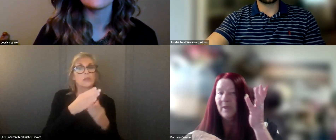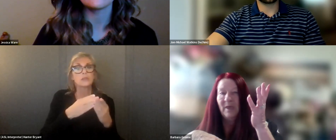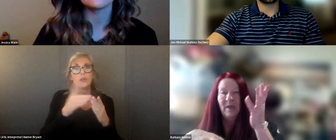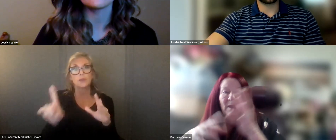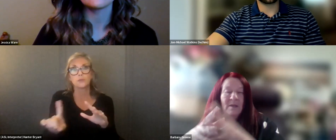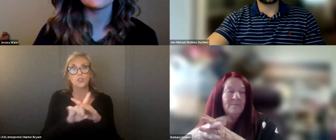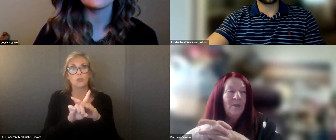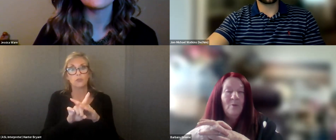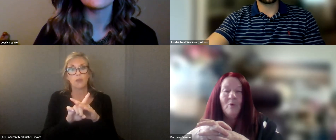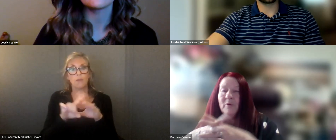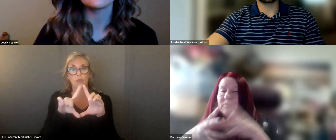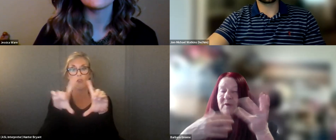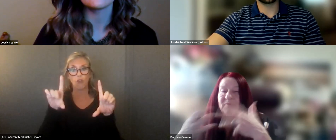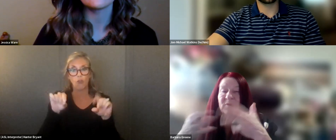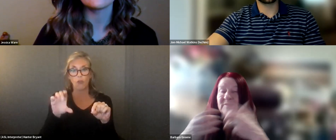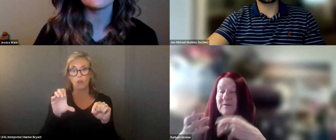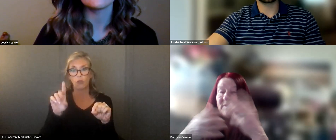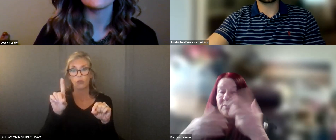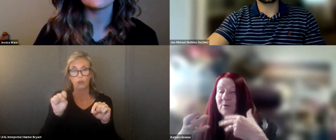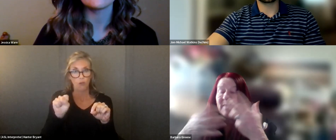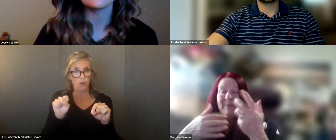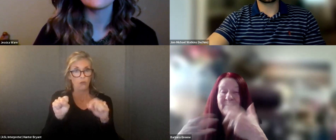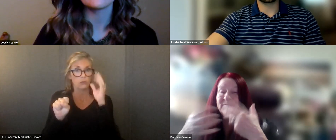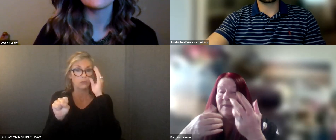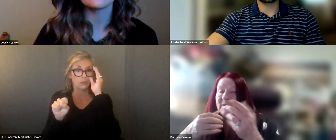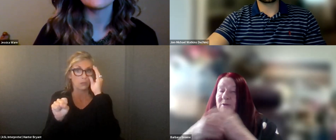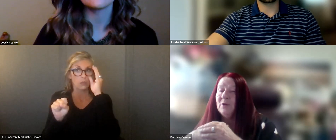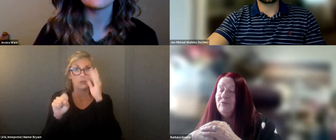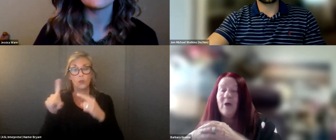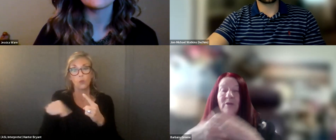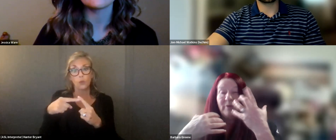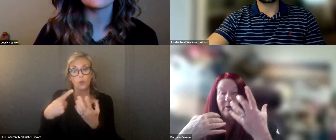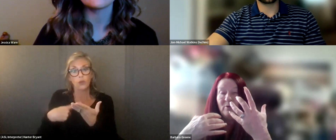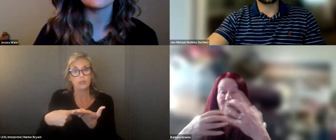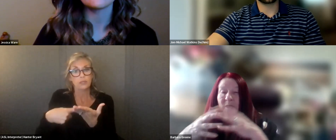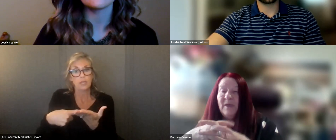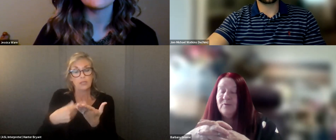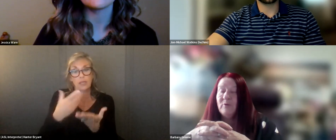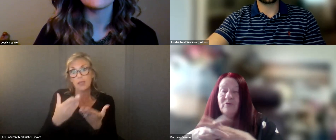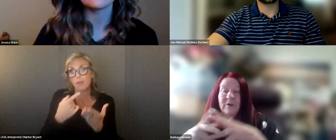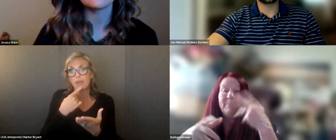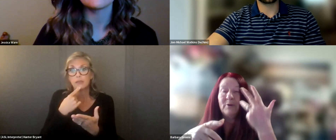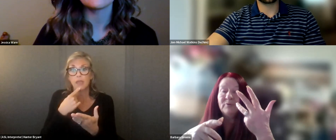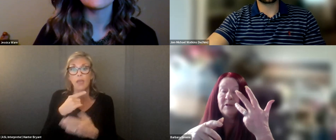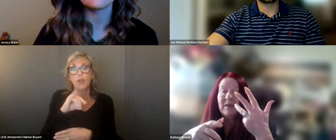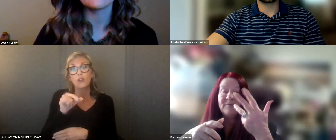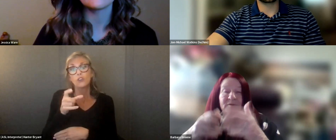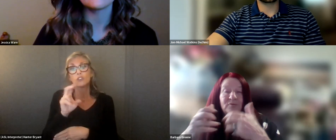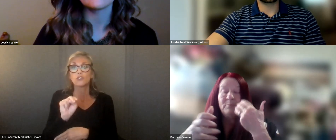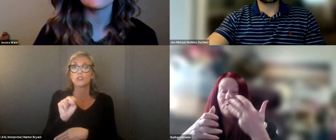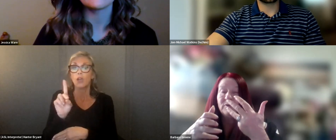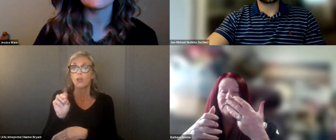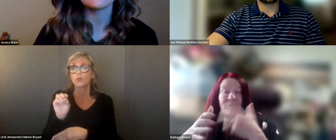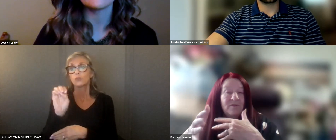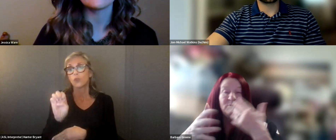cards when we're discussing, and they may be saying, John Doe has graduated parenting class and